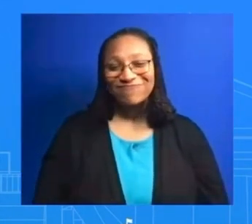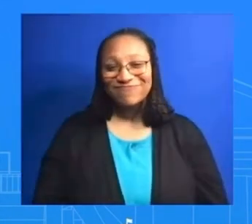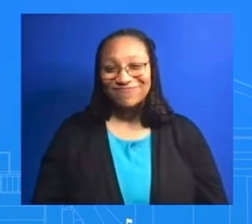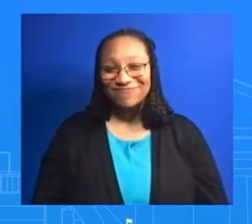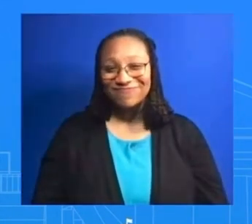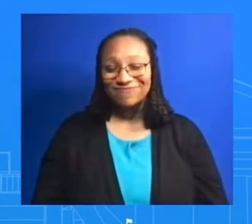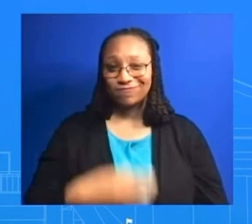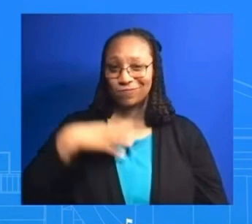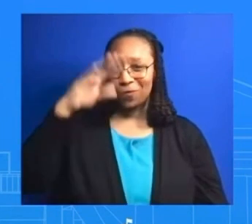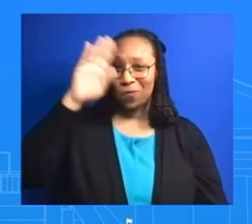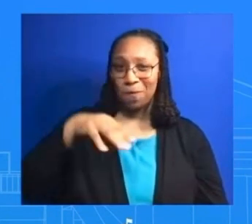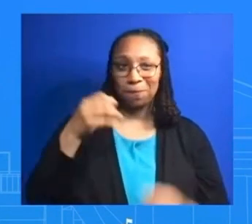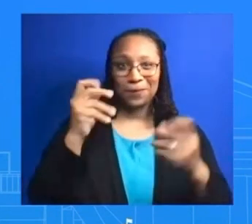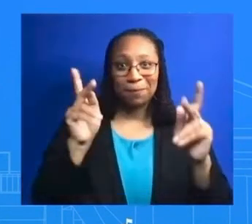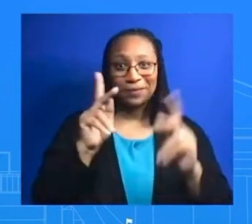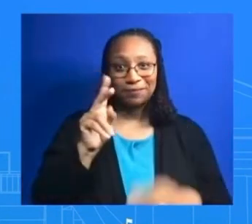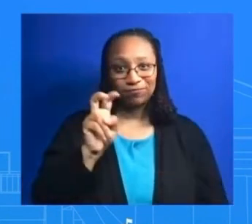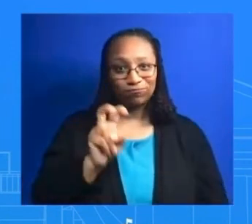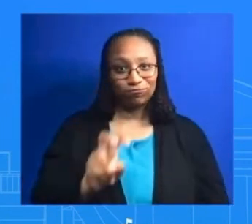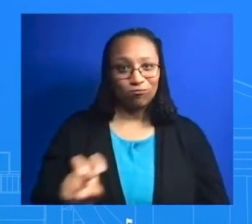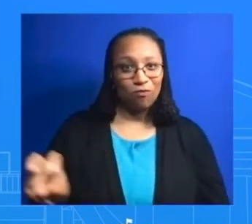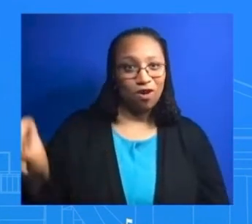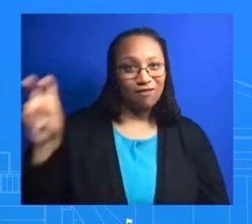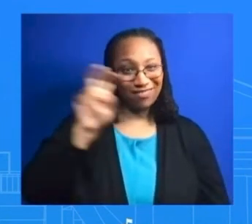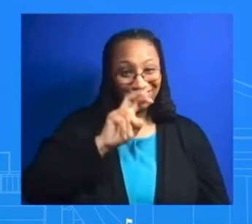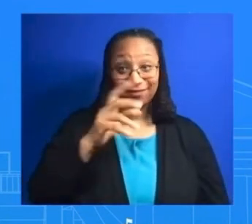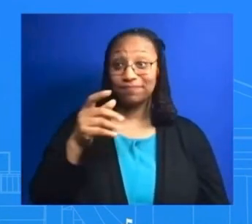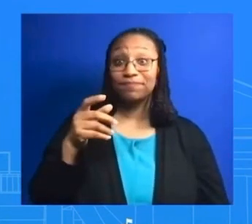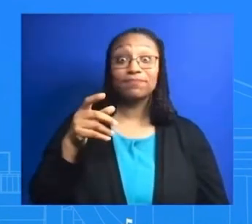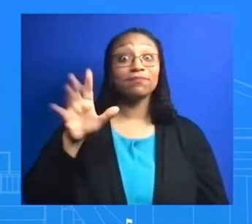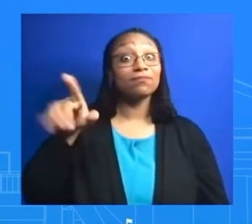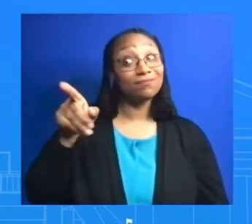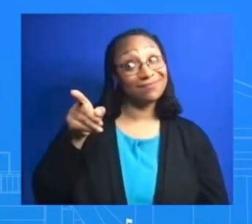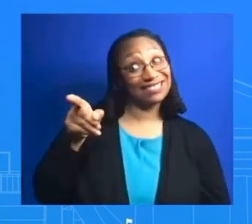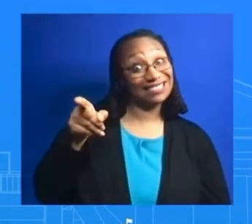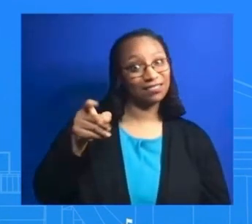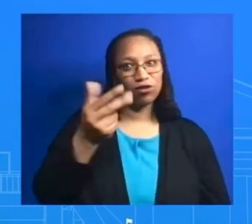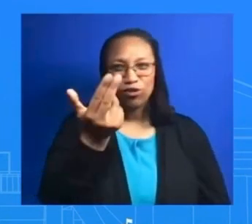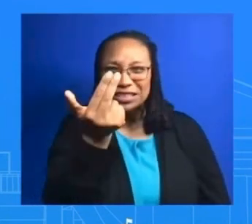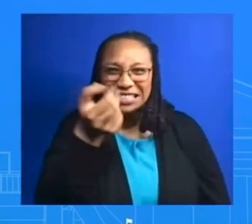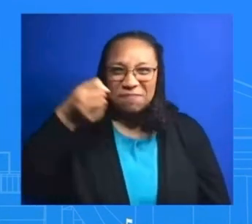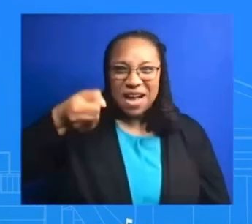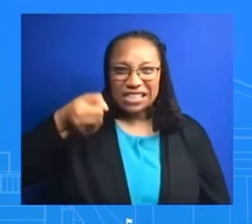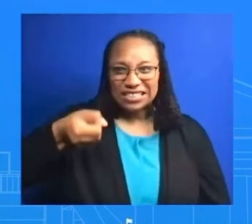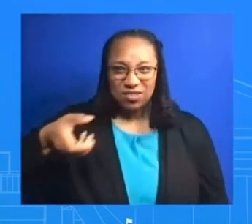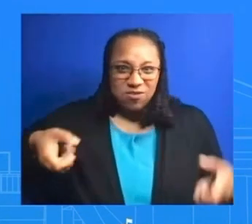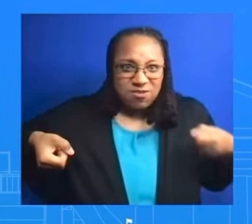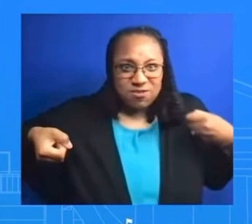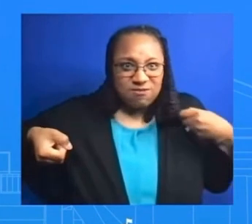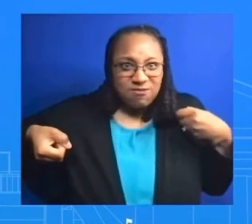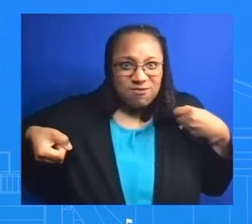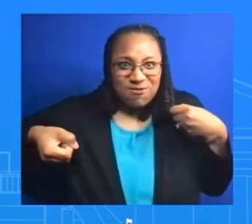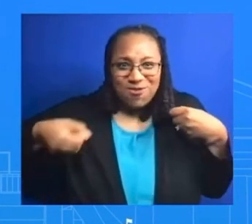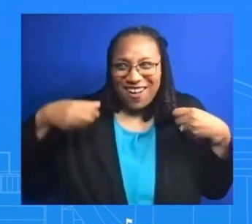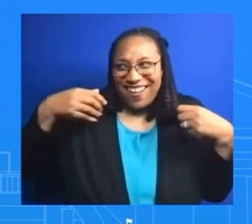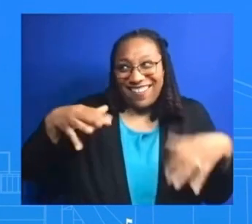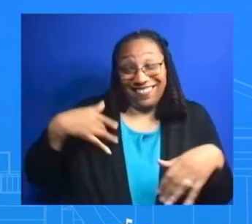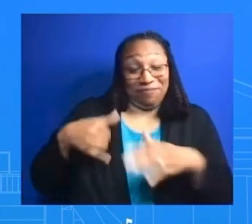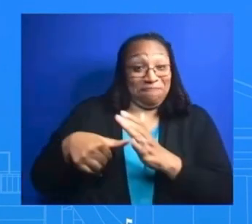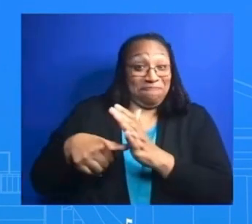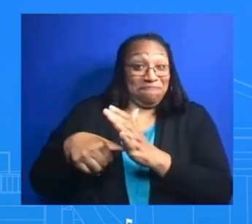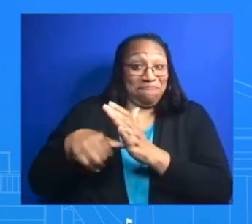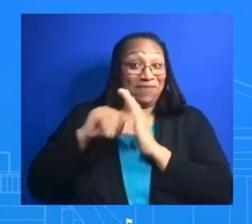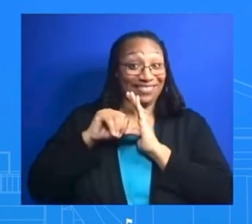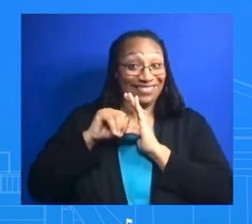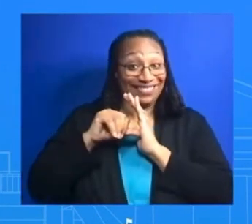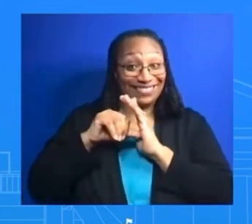like 13 bags or something like that all at once. So incredibly impressive. So Ed, thank you for being a joy to work with. I